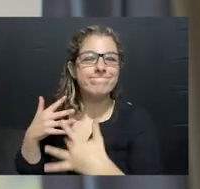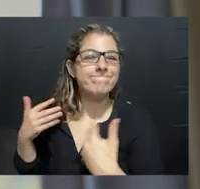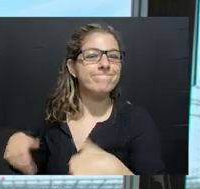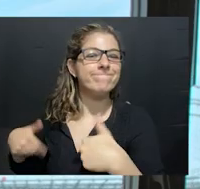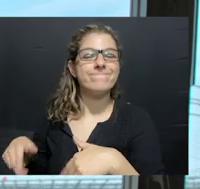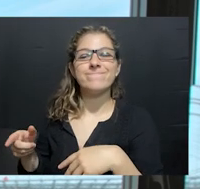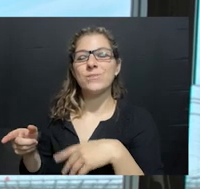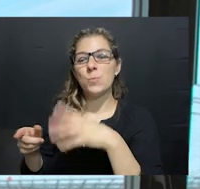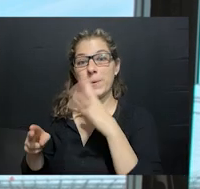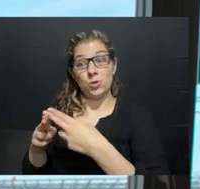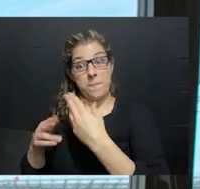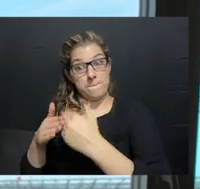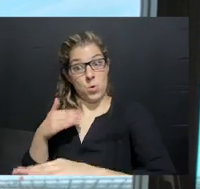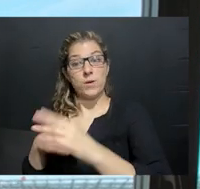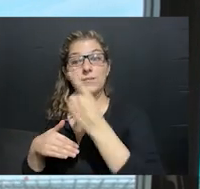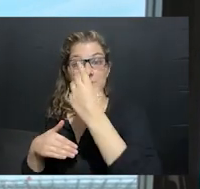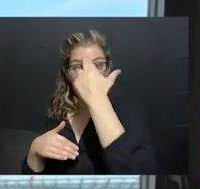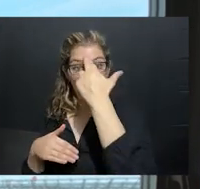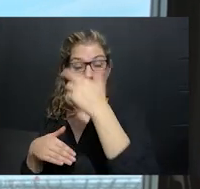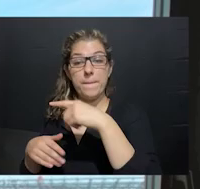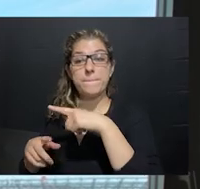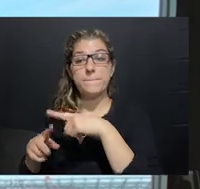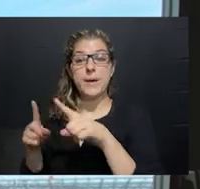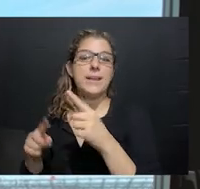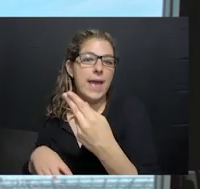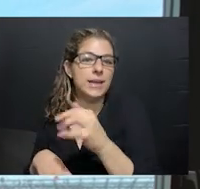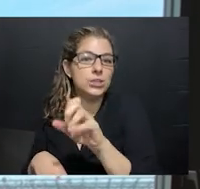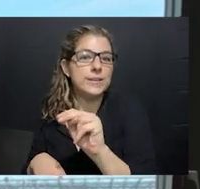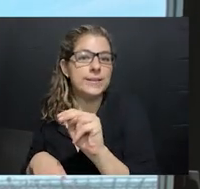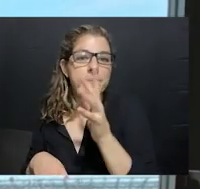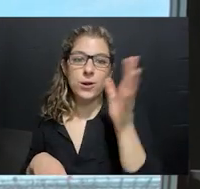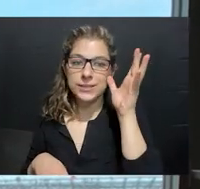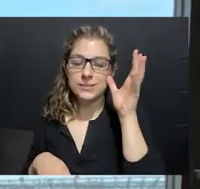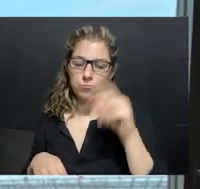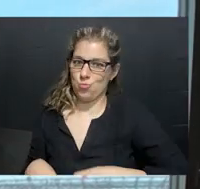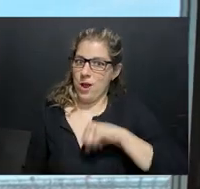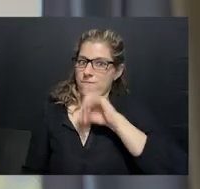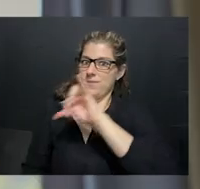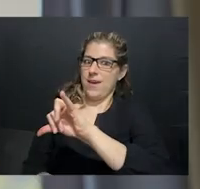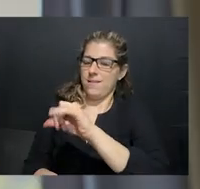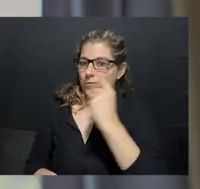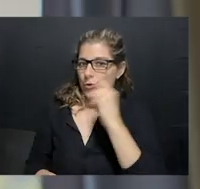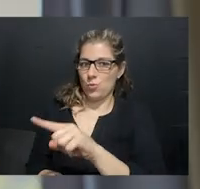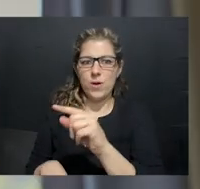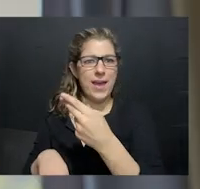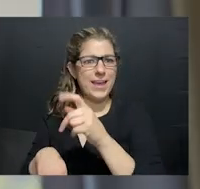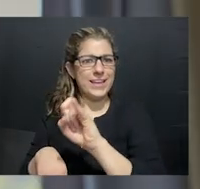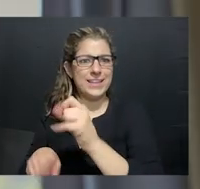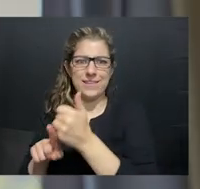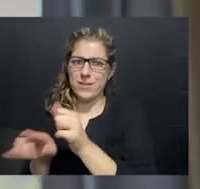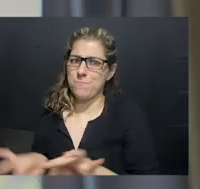that you were born in the Democratic Republic of Congo, but to Haitian parents. I know you're very proud of that. Haiti's an important